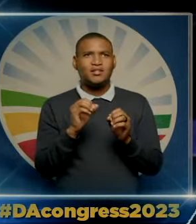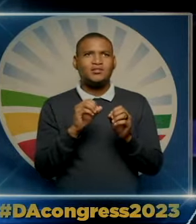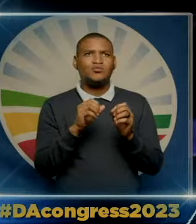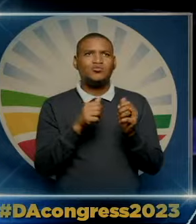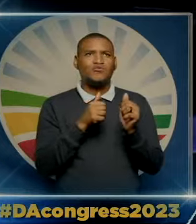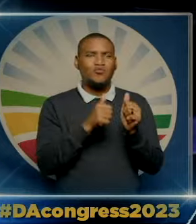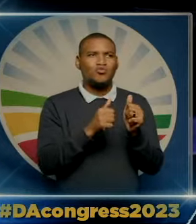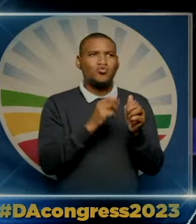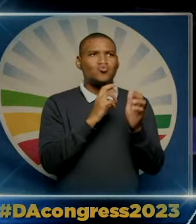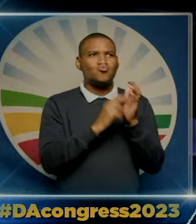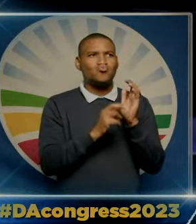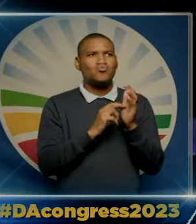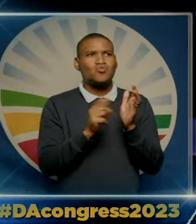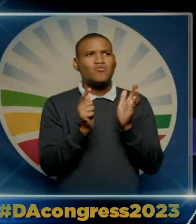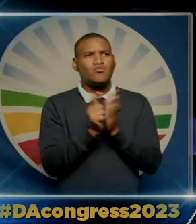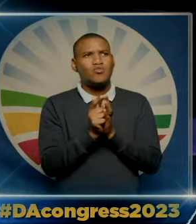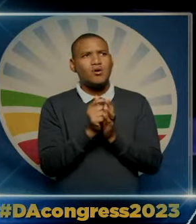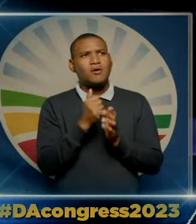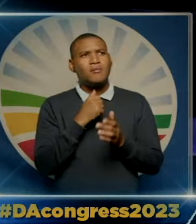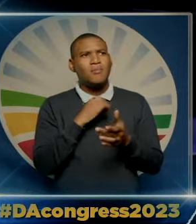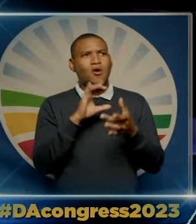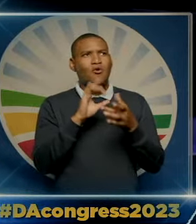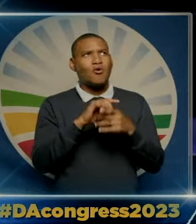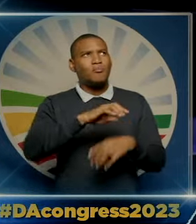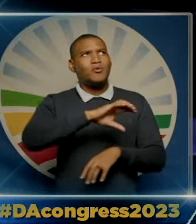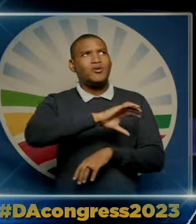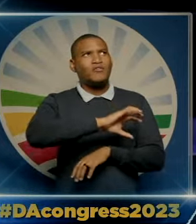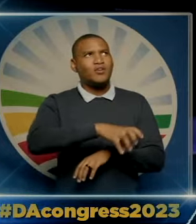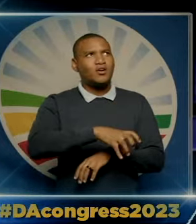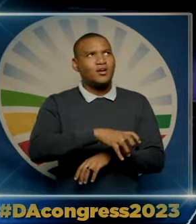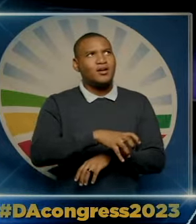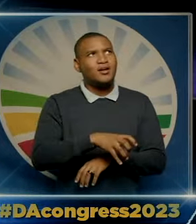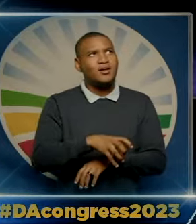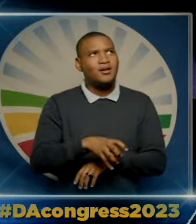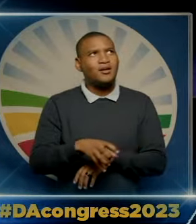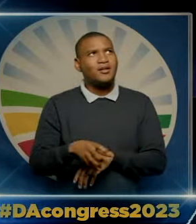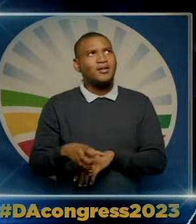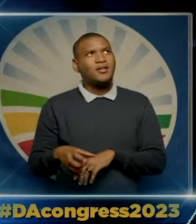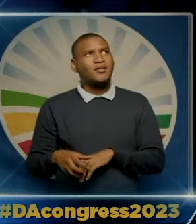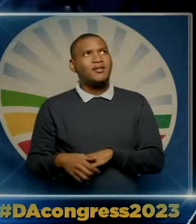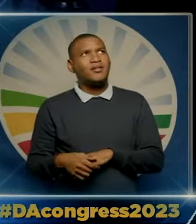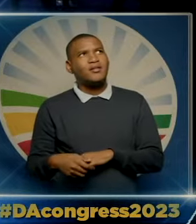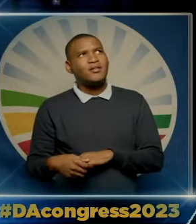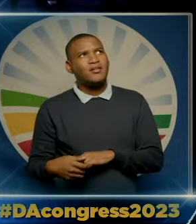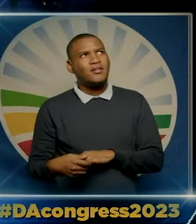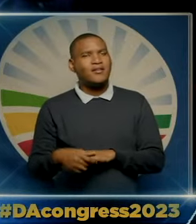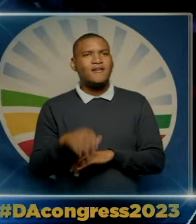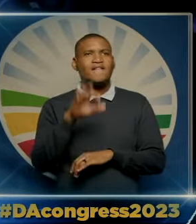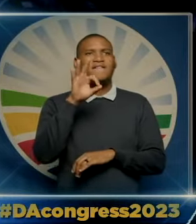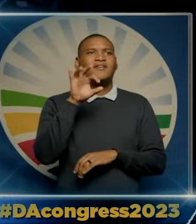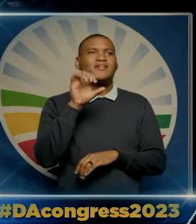there. So let's hear it to my home province, the Fatela Bokgone le Batata Molo, alala, Freistata,